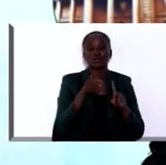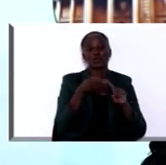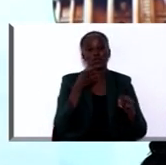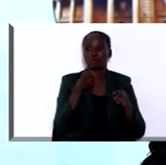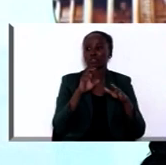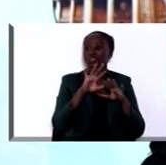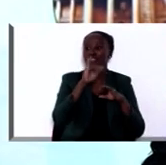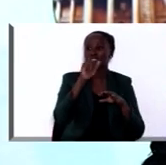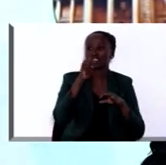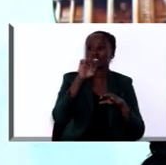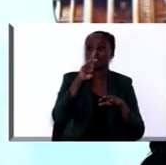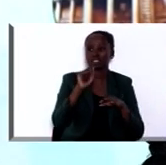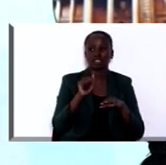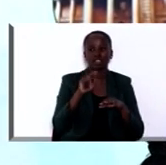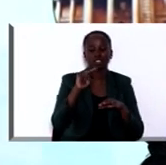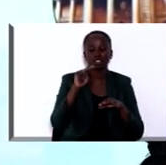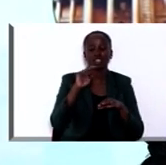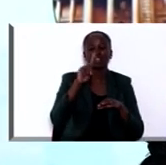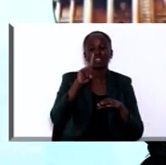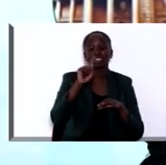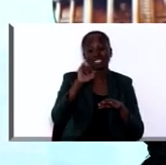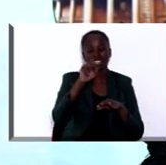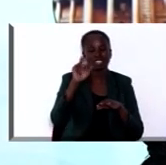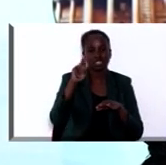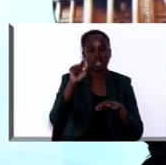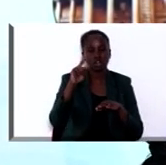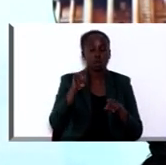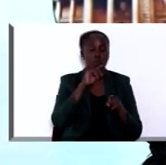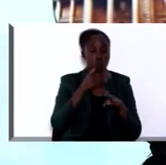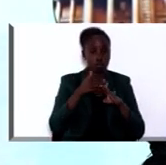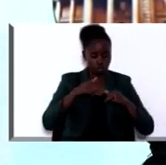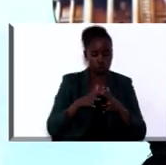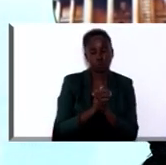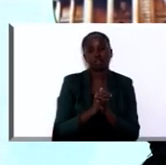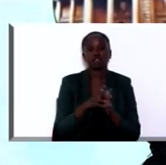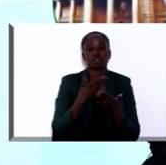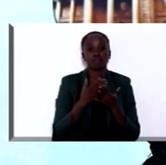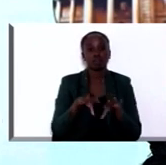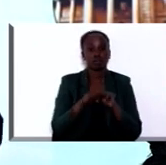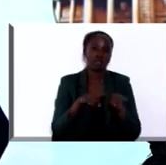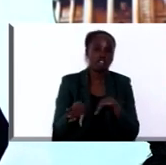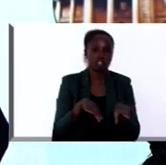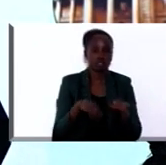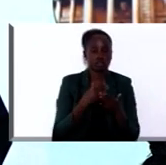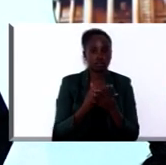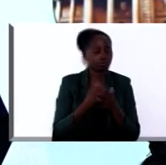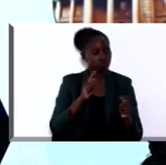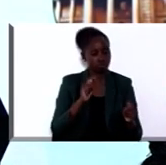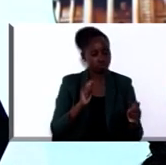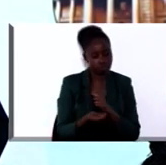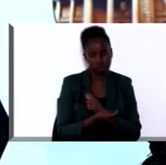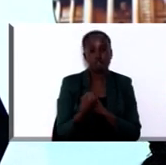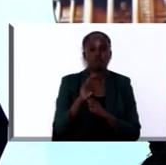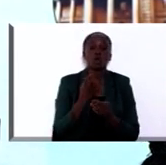past 5 years, and we are taking this forward, taking further action to enhance rapid response,